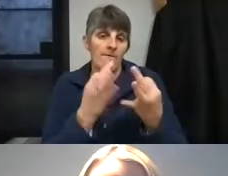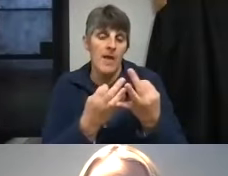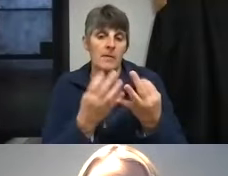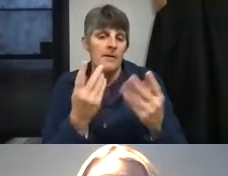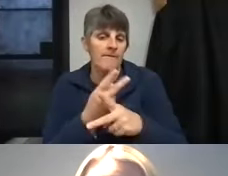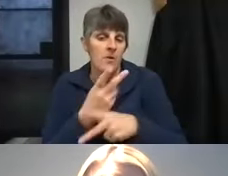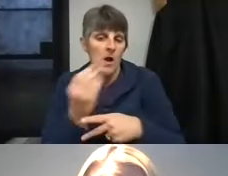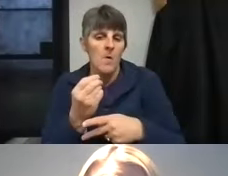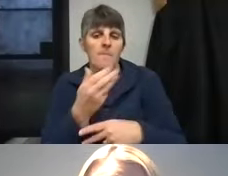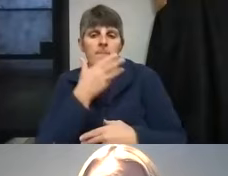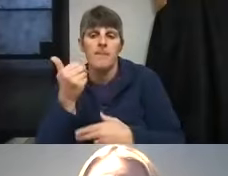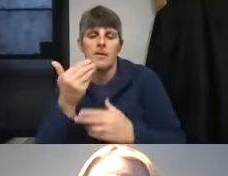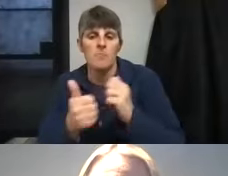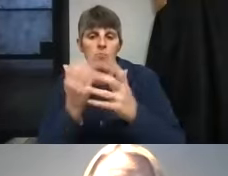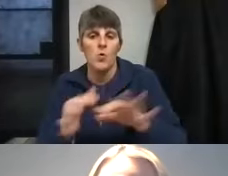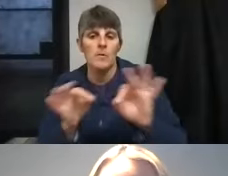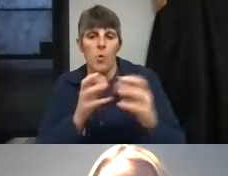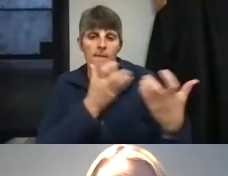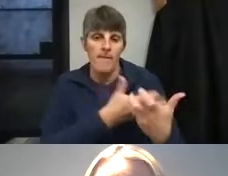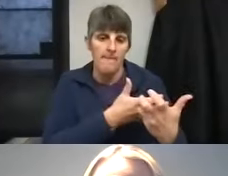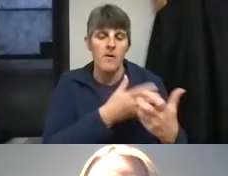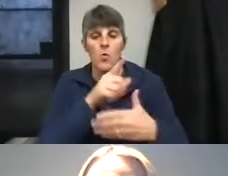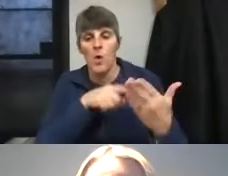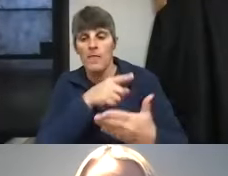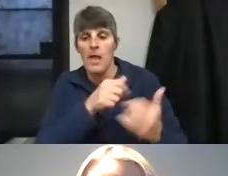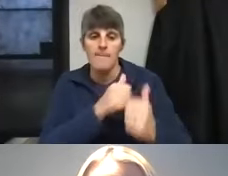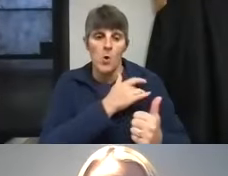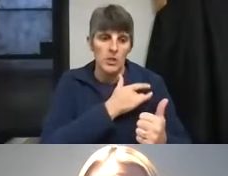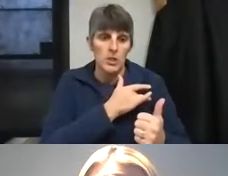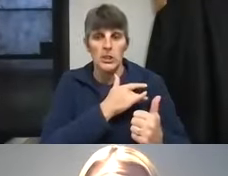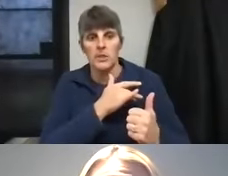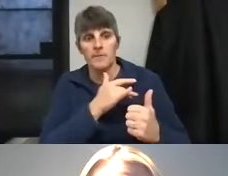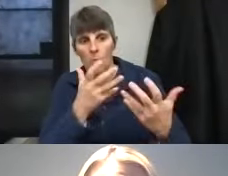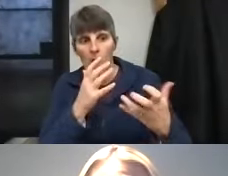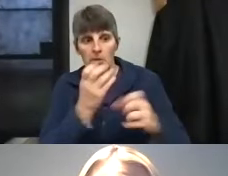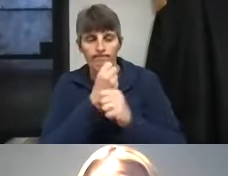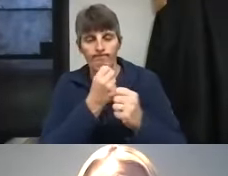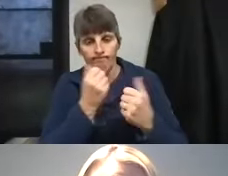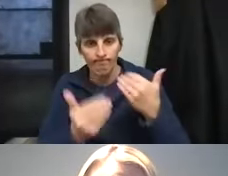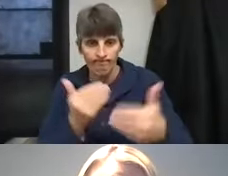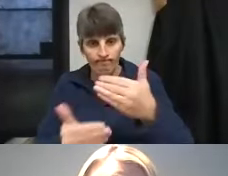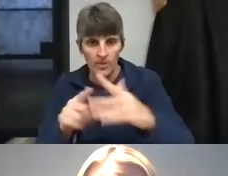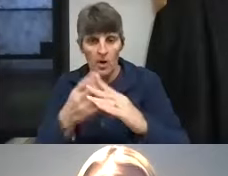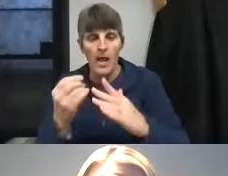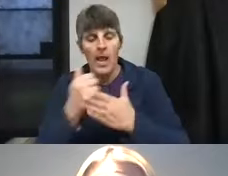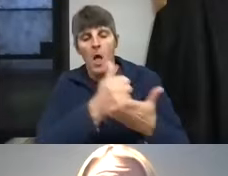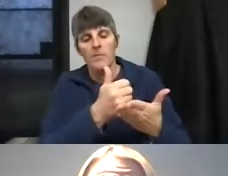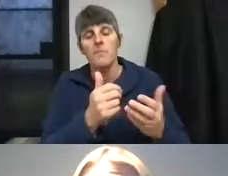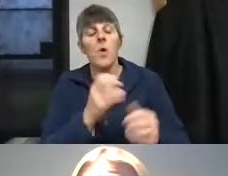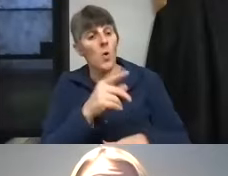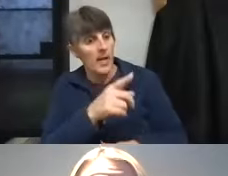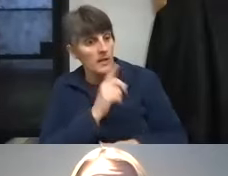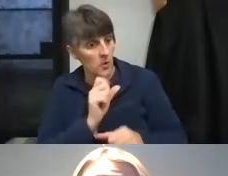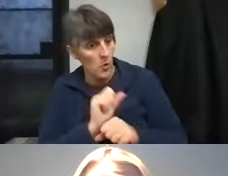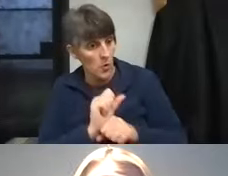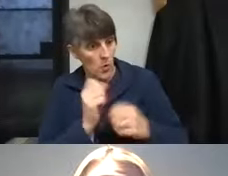decide what's going to be most important to them. What are they most concerned and eager to get going, and help them follow through with that. Okay, so you really